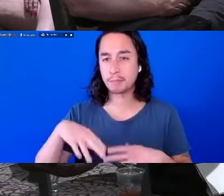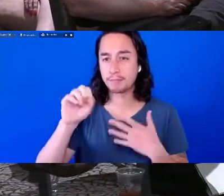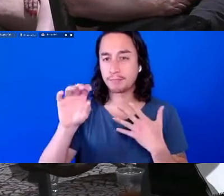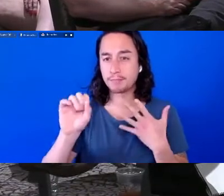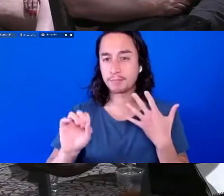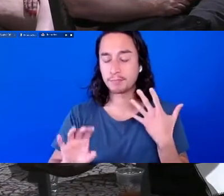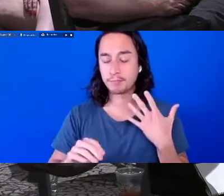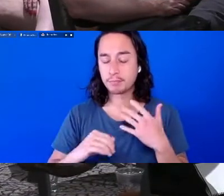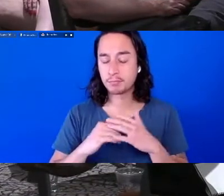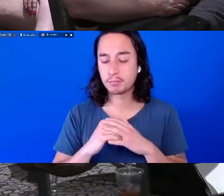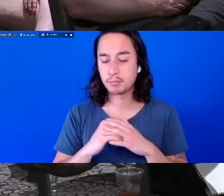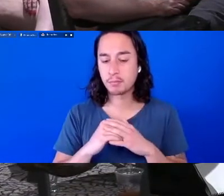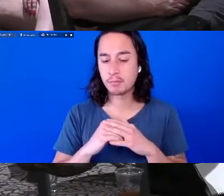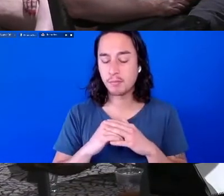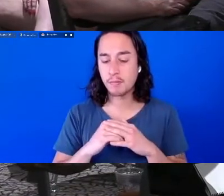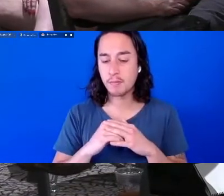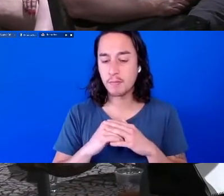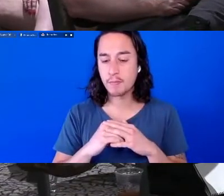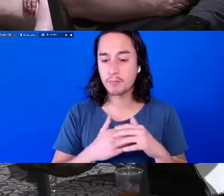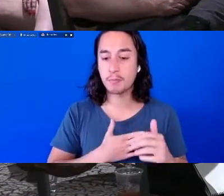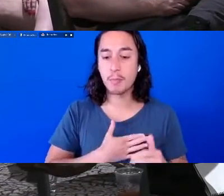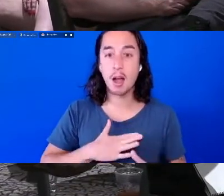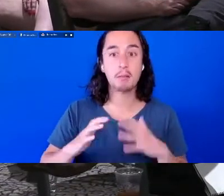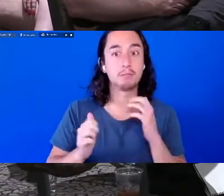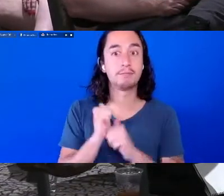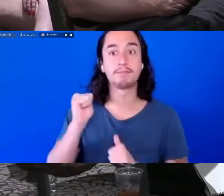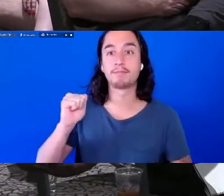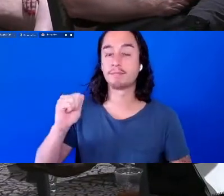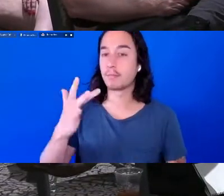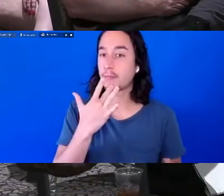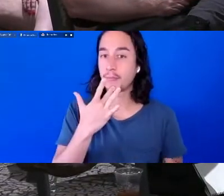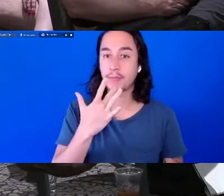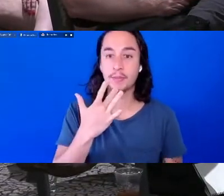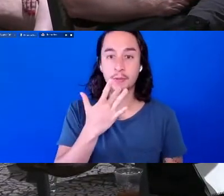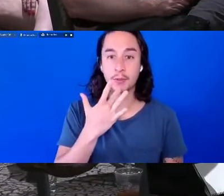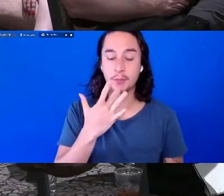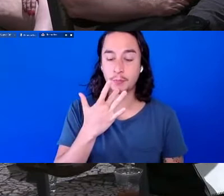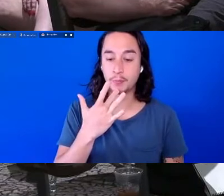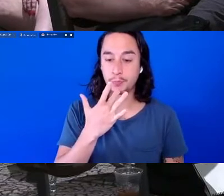and my all-time favorite,